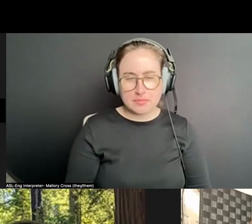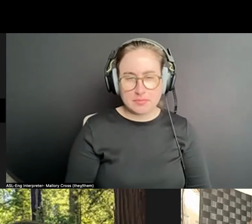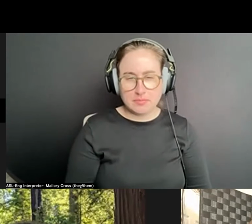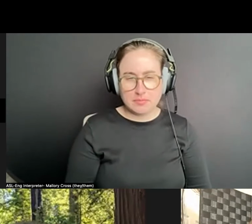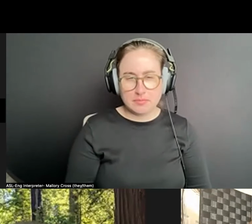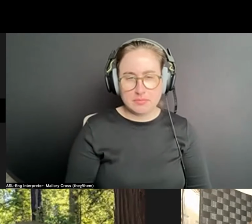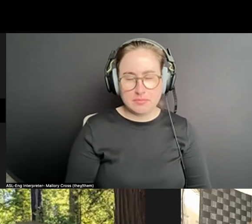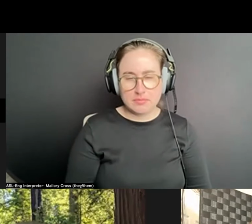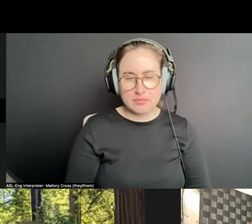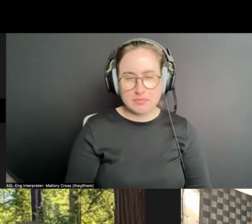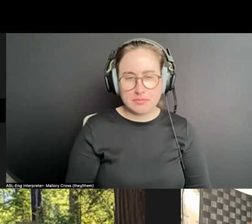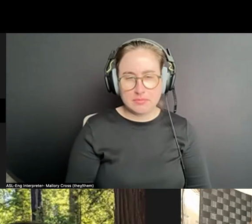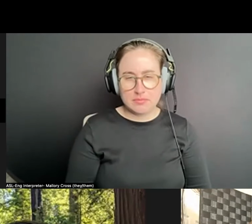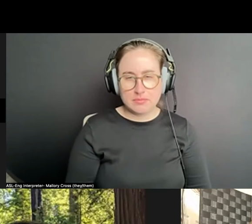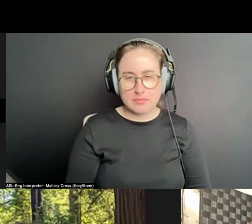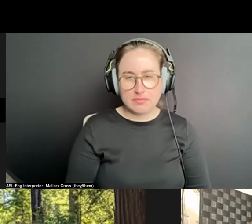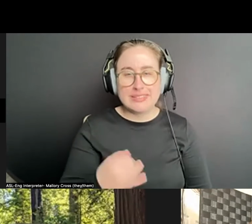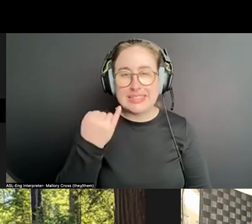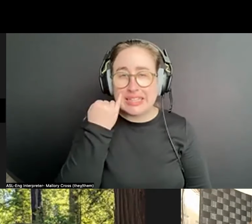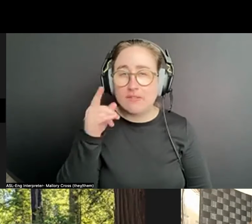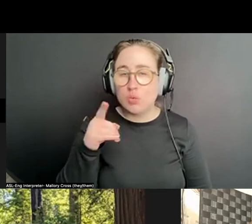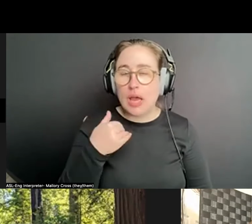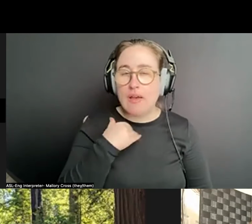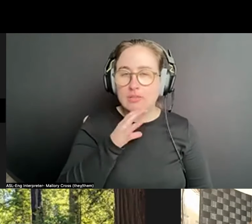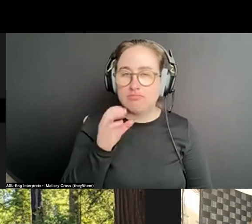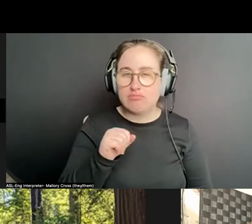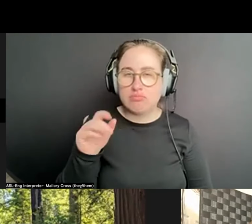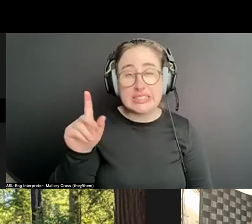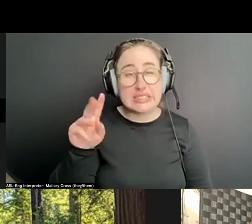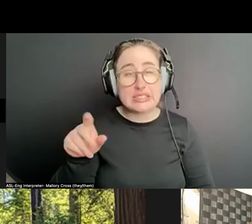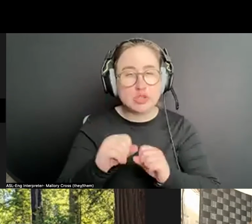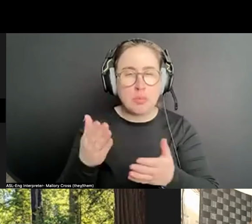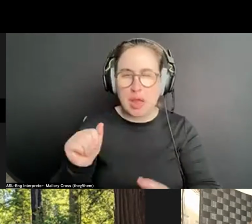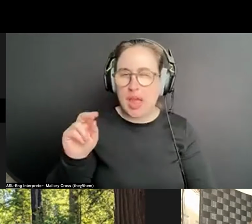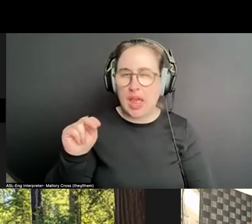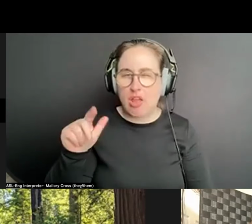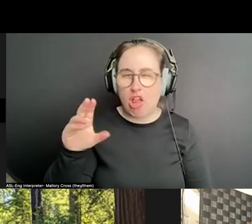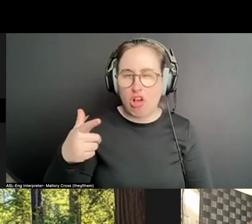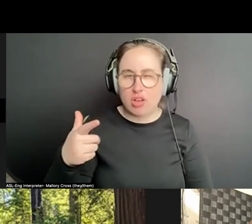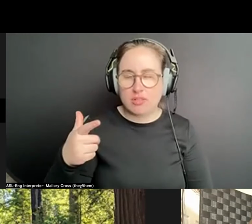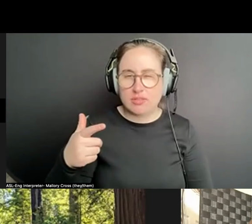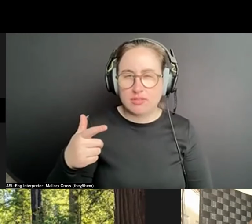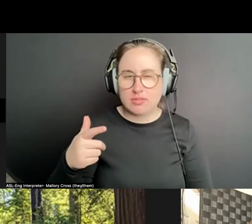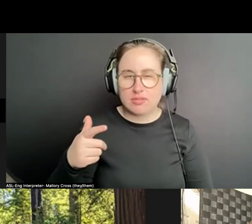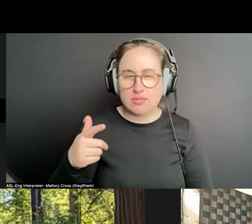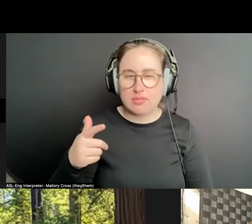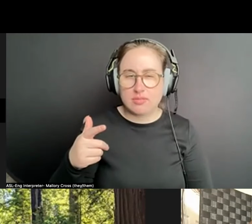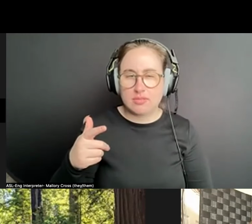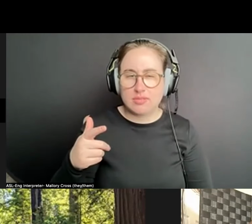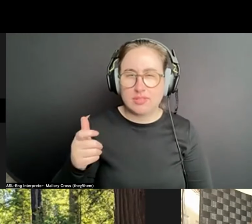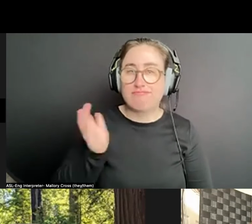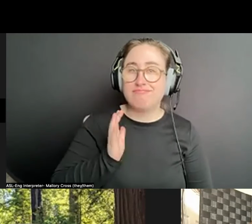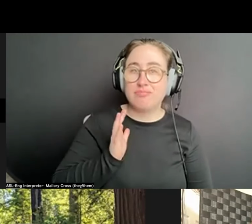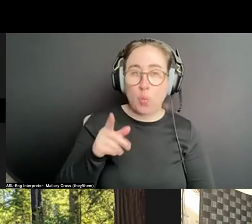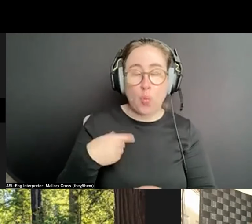if you have analog, your TV station was probably analog. So it's in the days, it probably shut